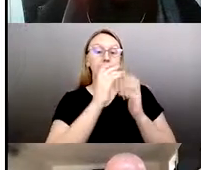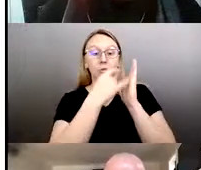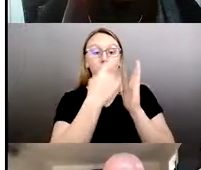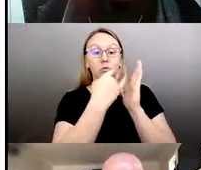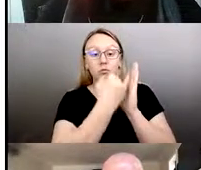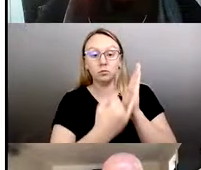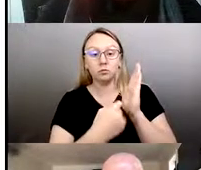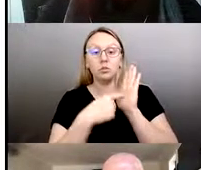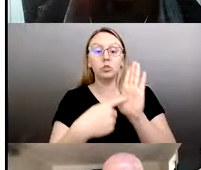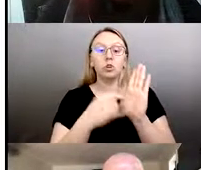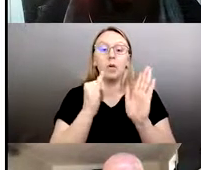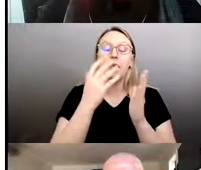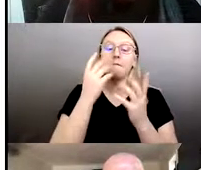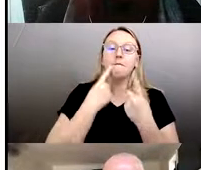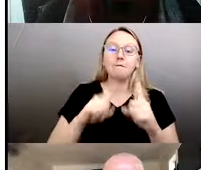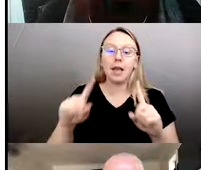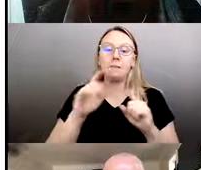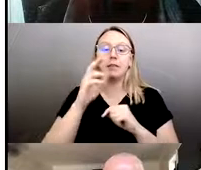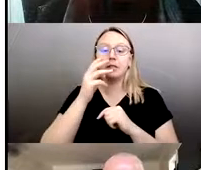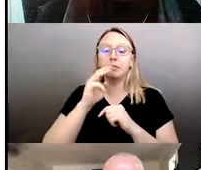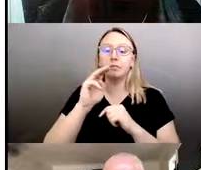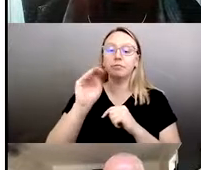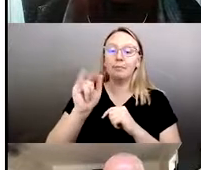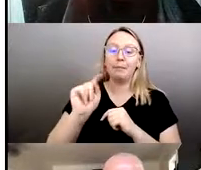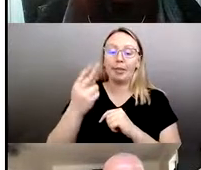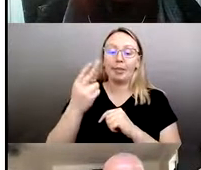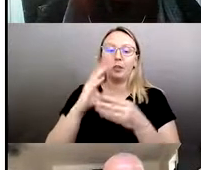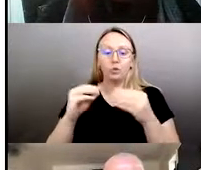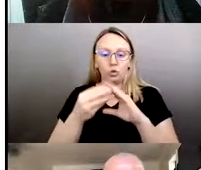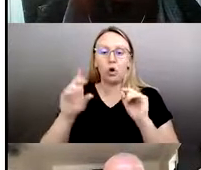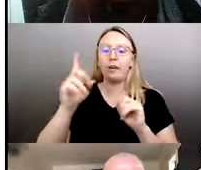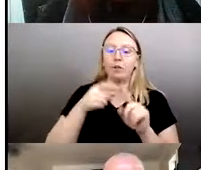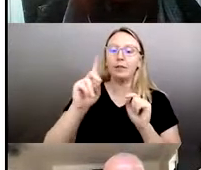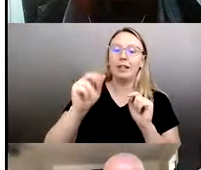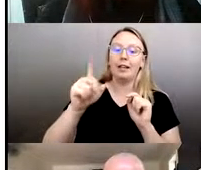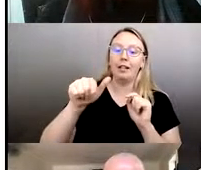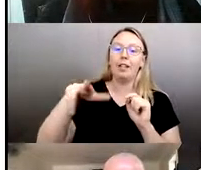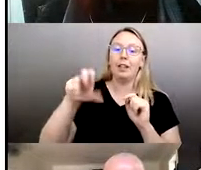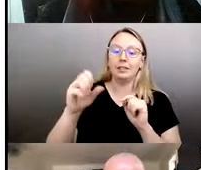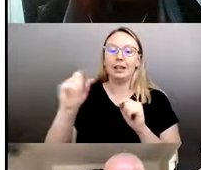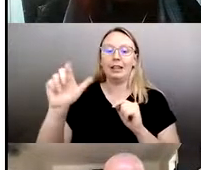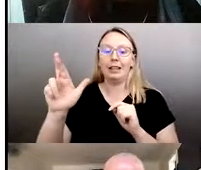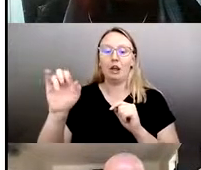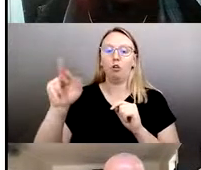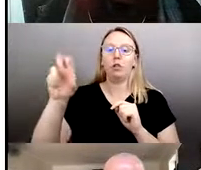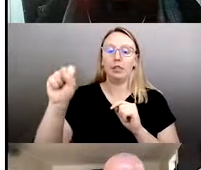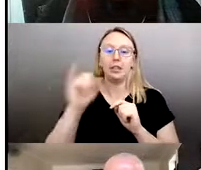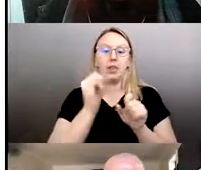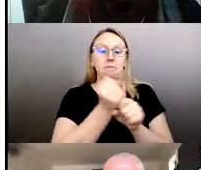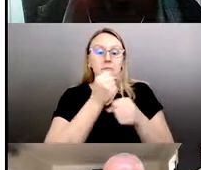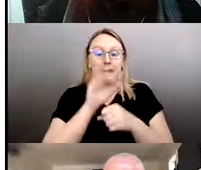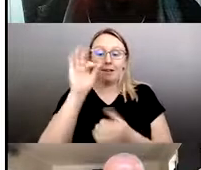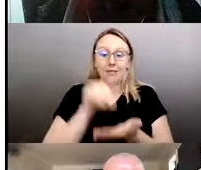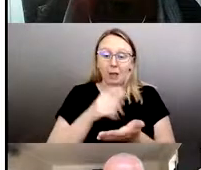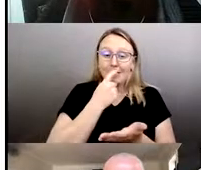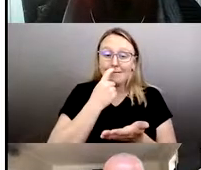of Daedalus and Icarus. It was created from more than 900,000 glass tiles assembled in Italy and took 3 weeks